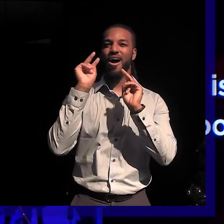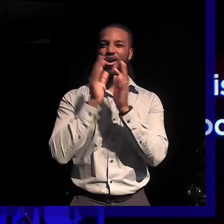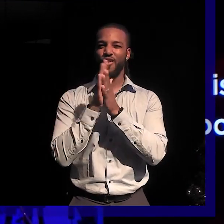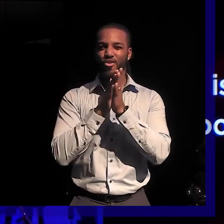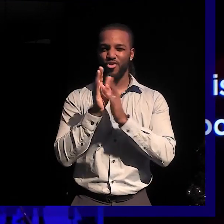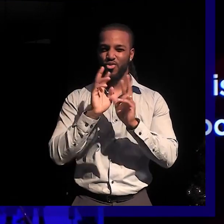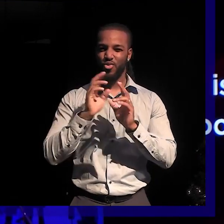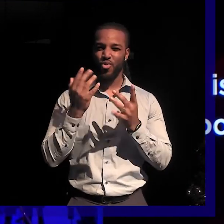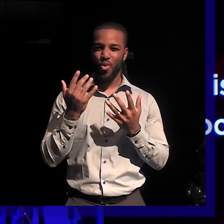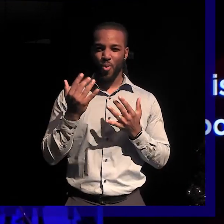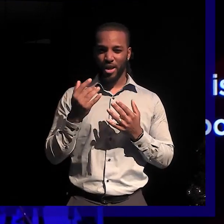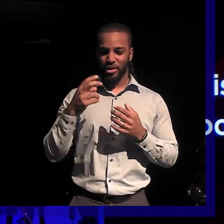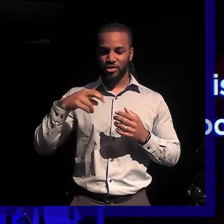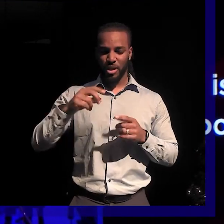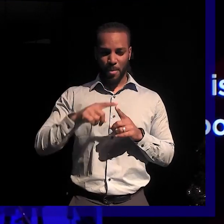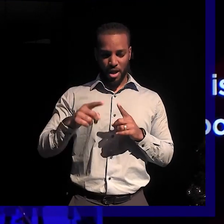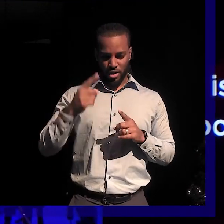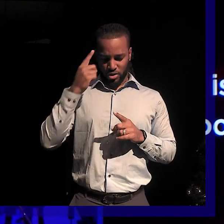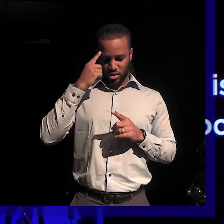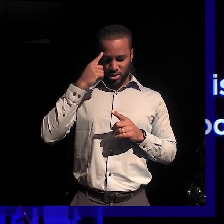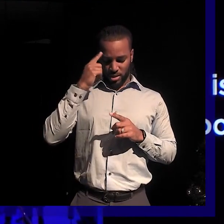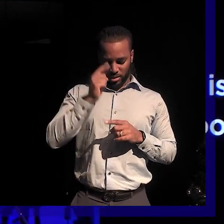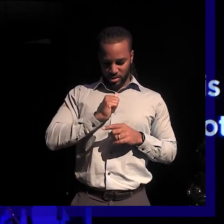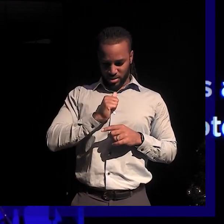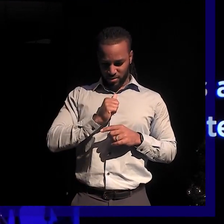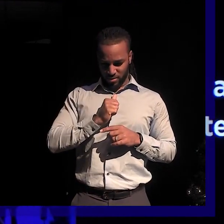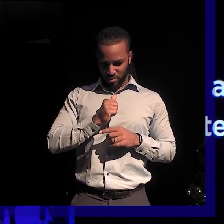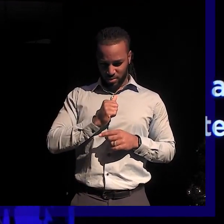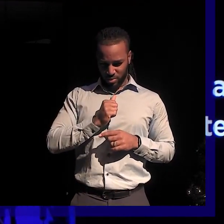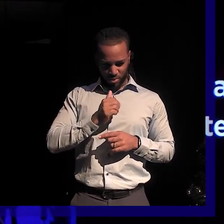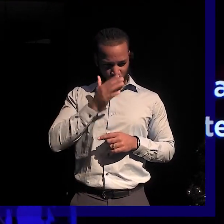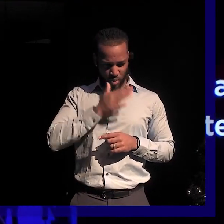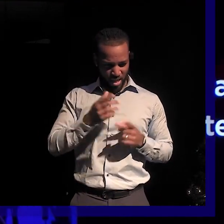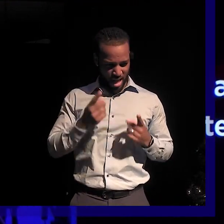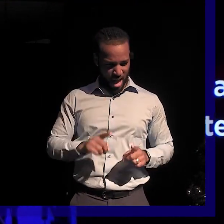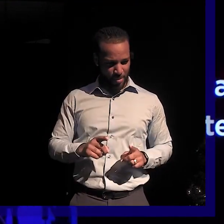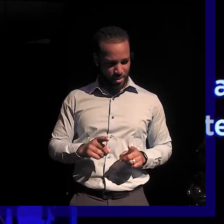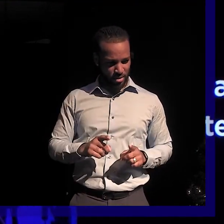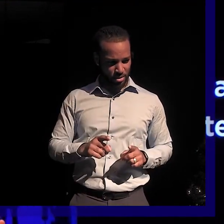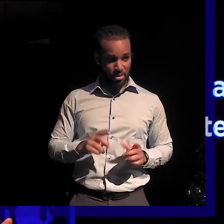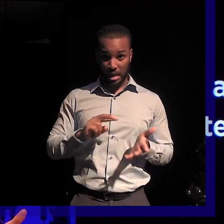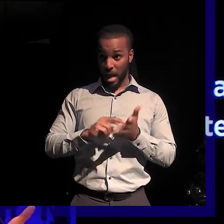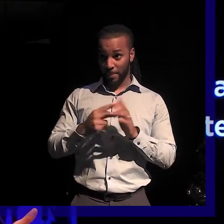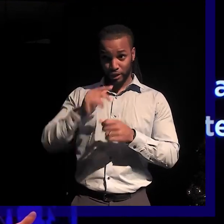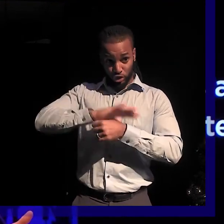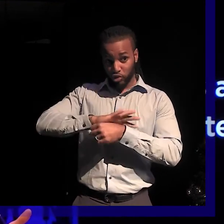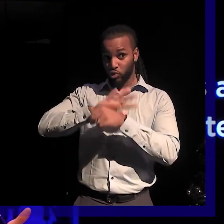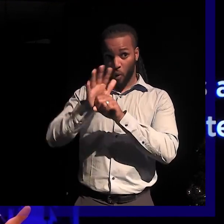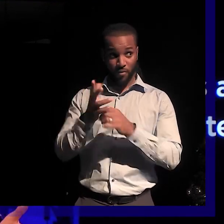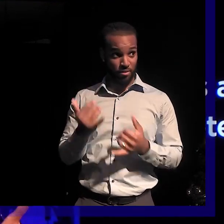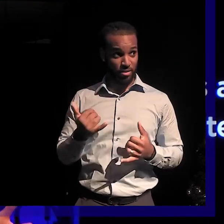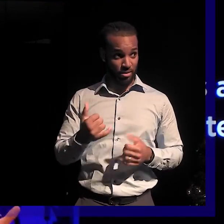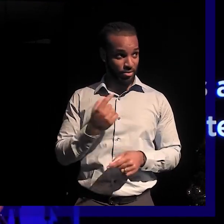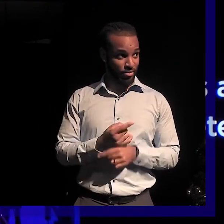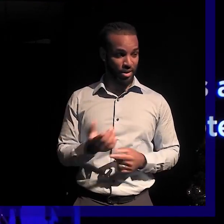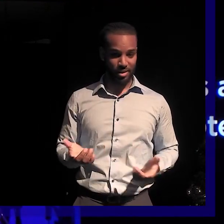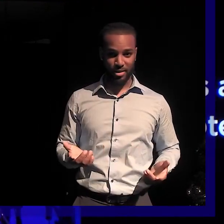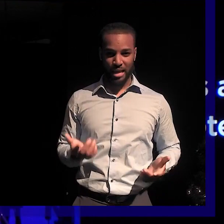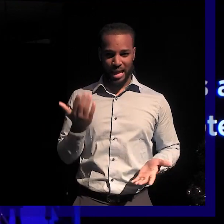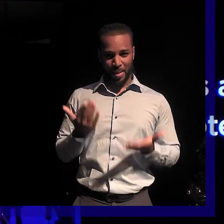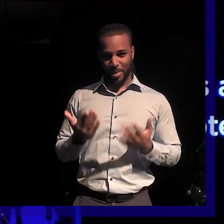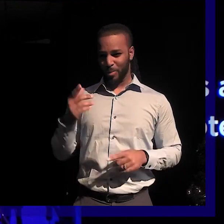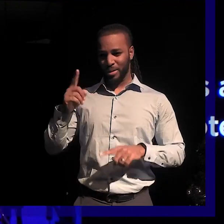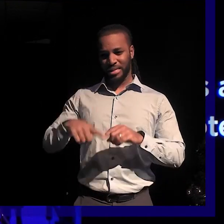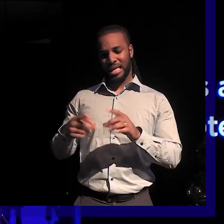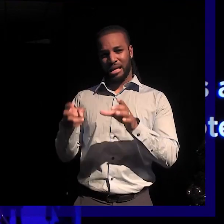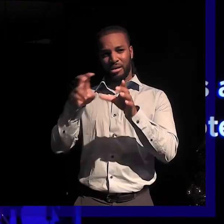coming. But then you think to yourself, will it happen? I mean, we are in COVID after all. Maybe we won't be able to